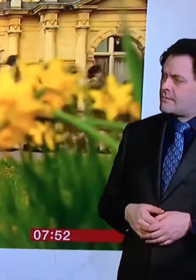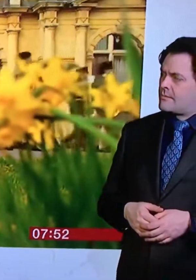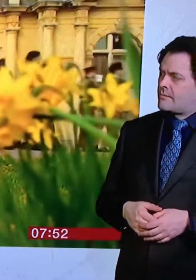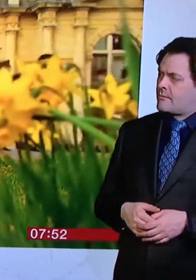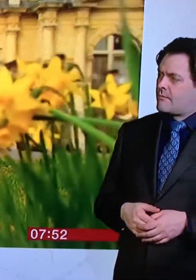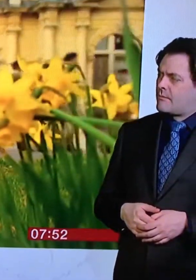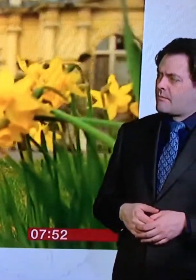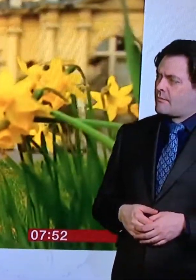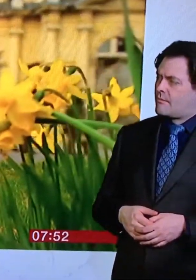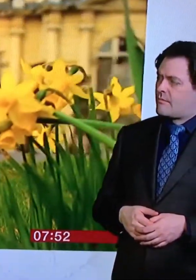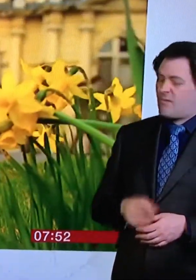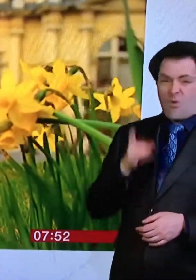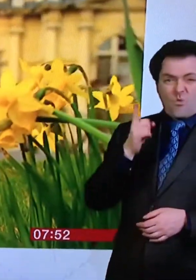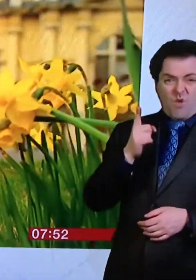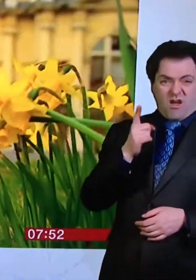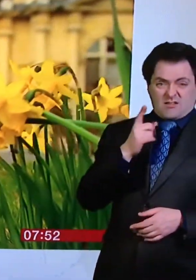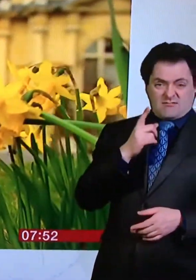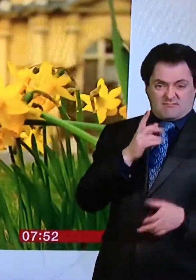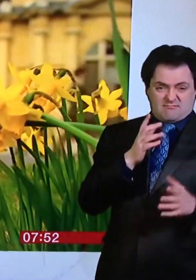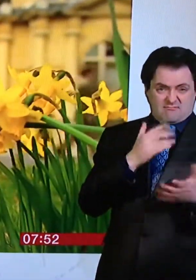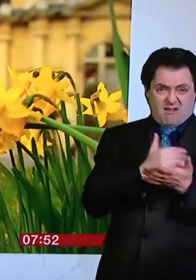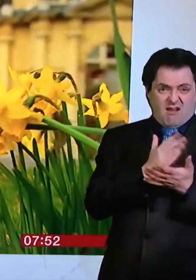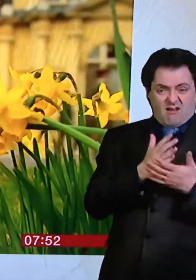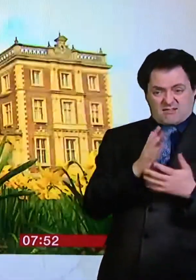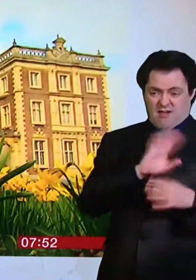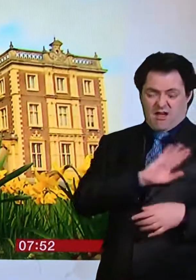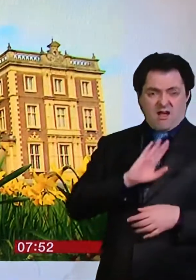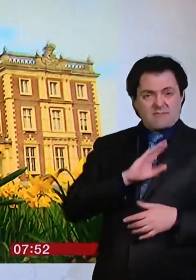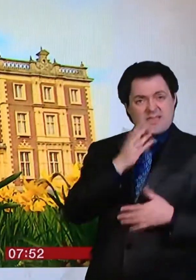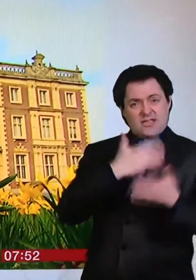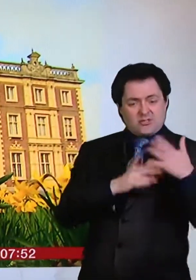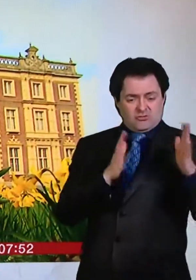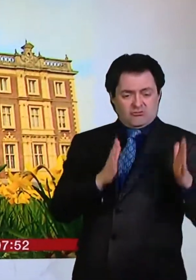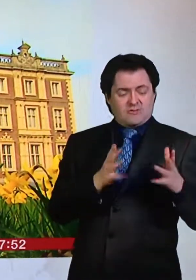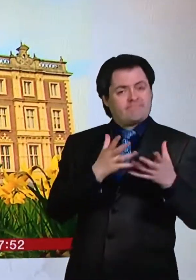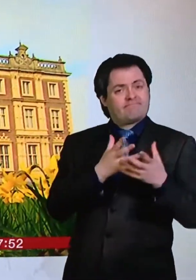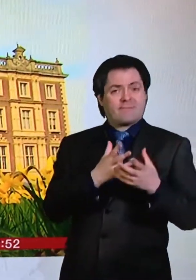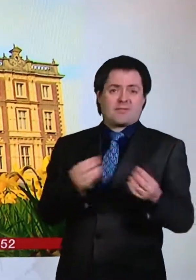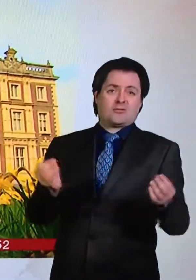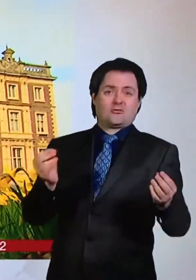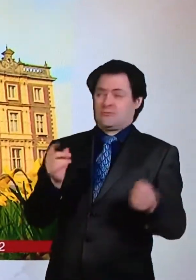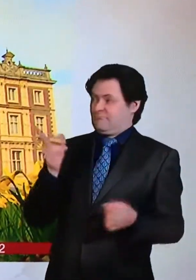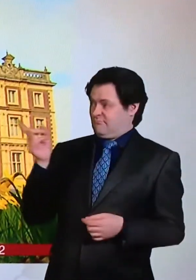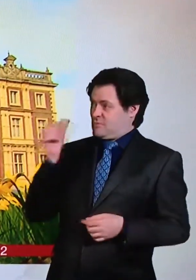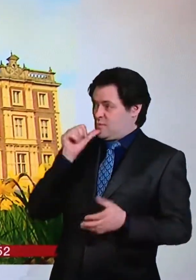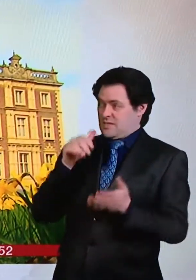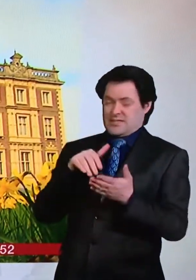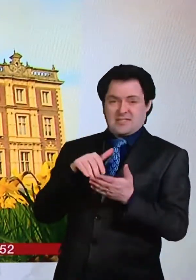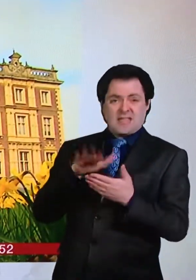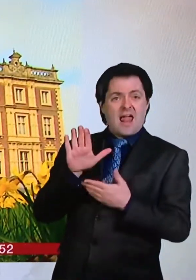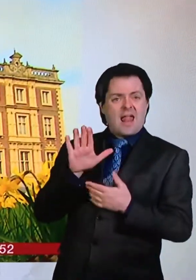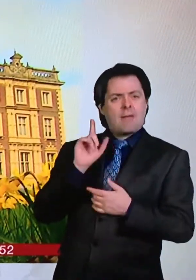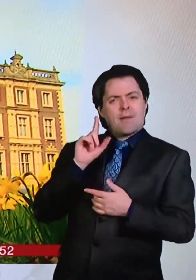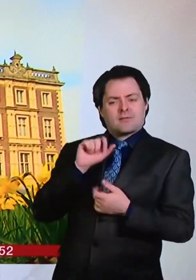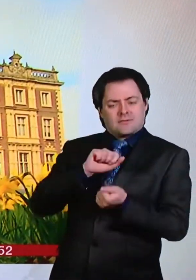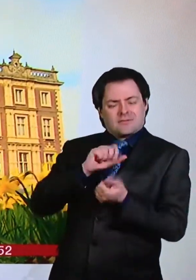One chapter of military history is about to end. Kneller Hall will be gone, but not